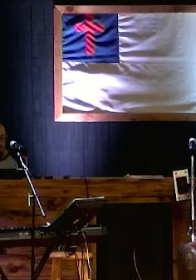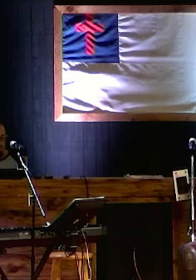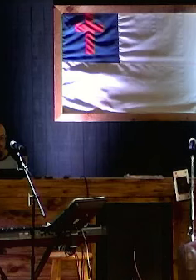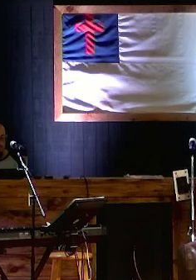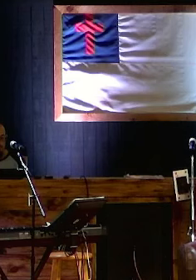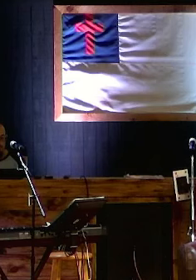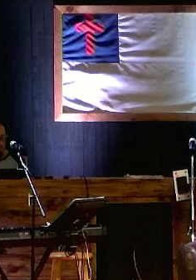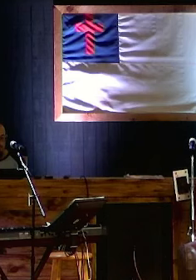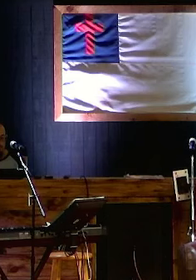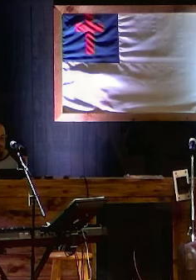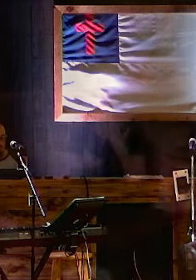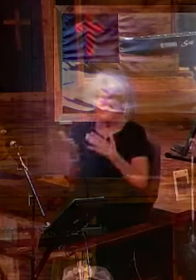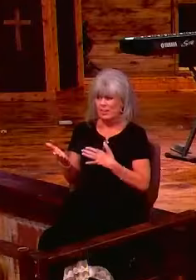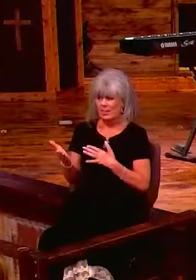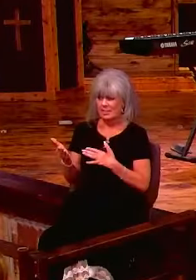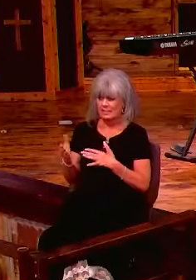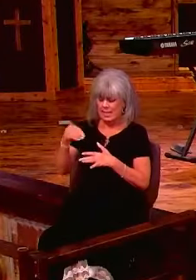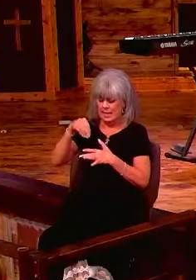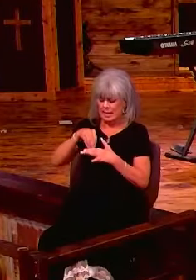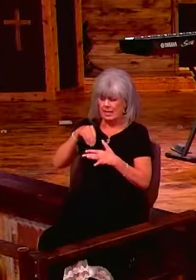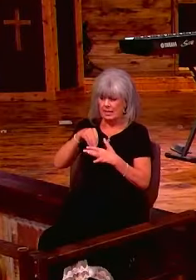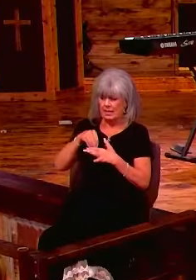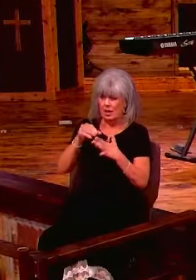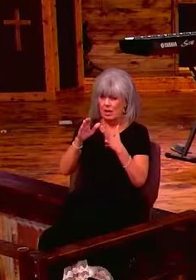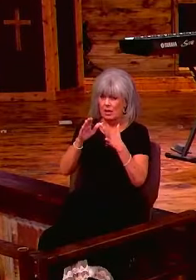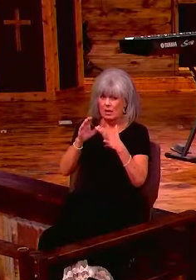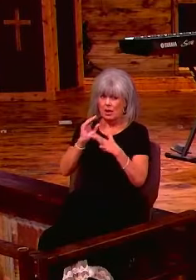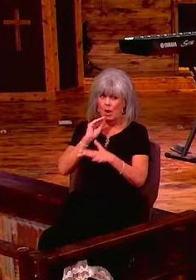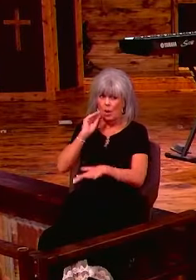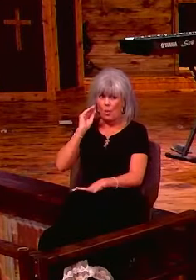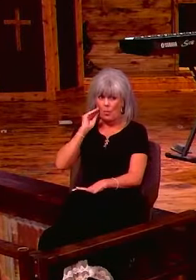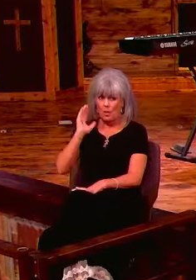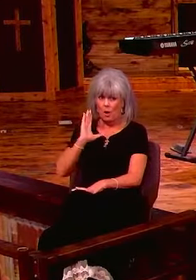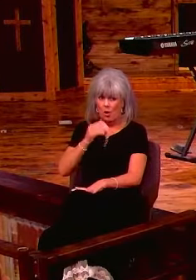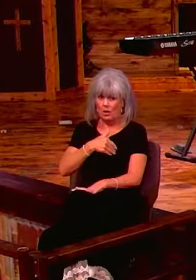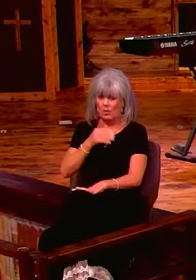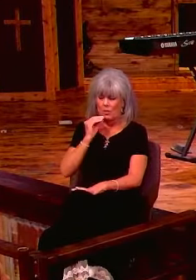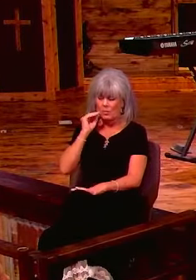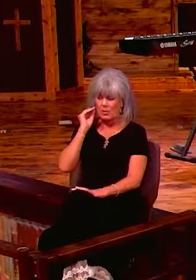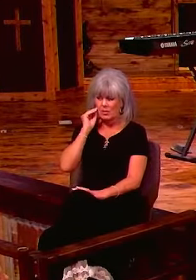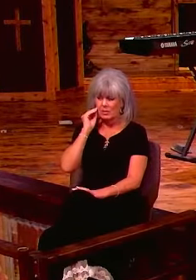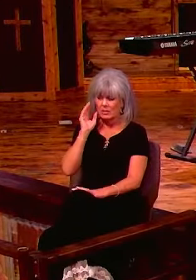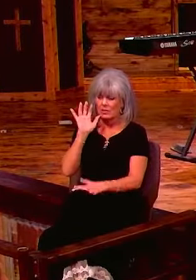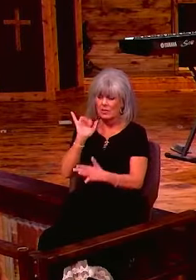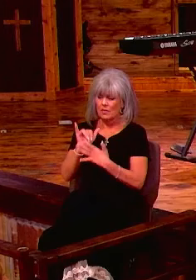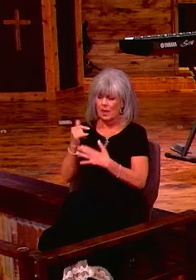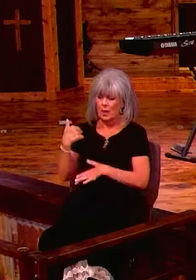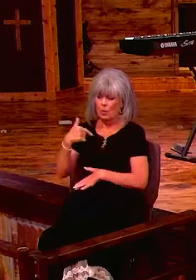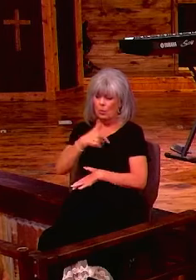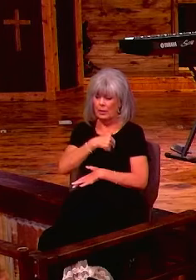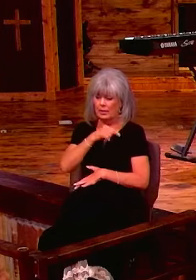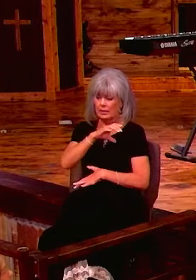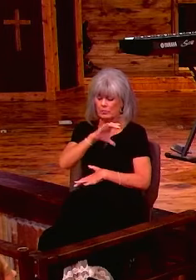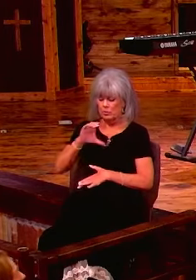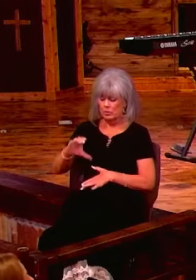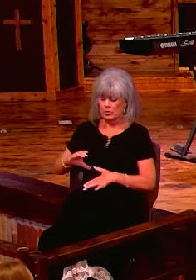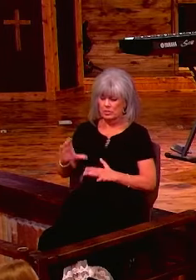what things in our home... Good question. ...that we as Christians, or